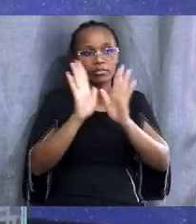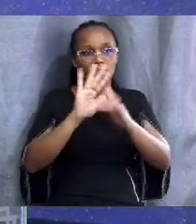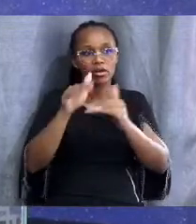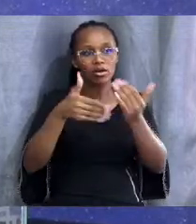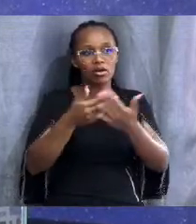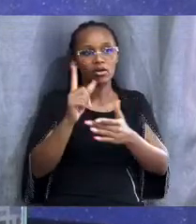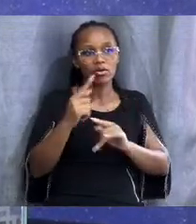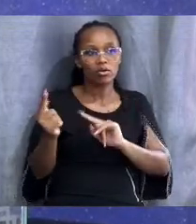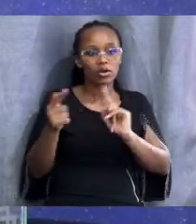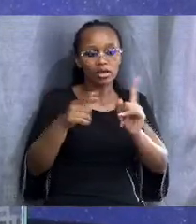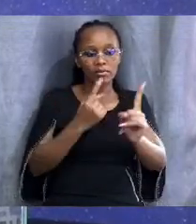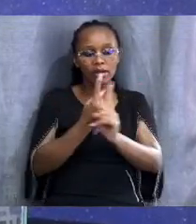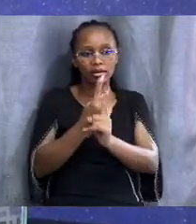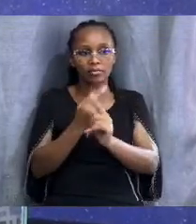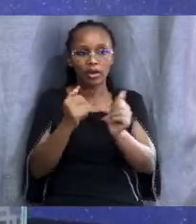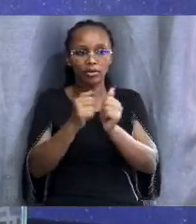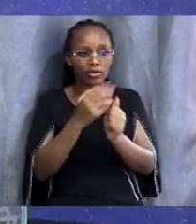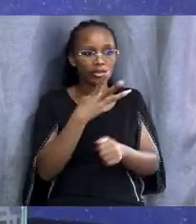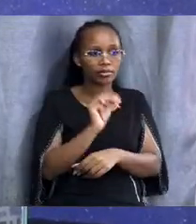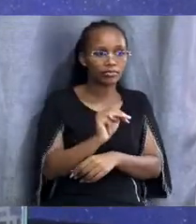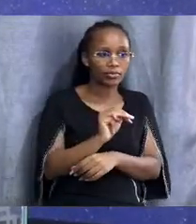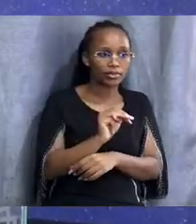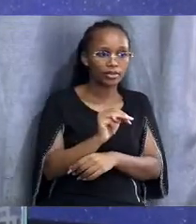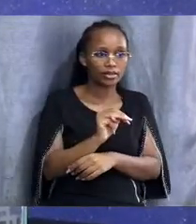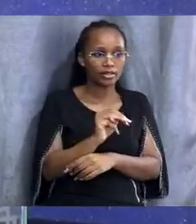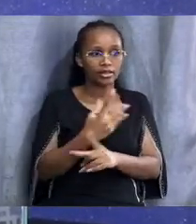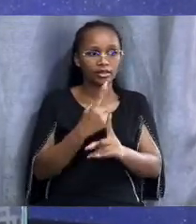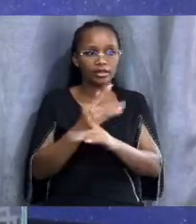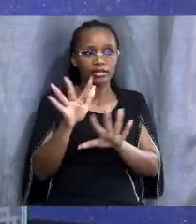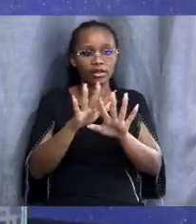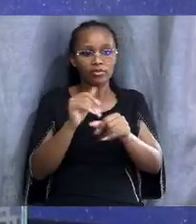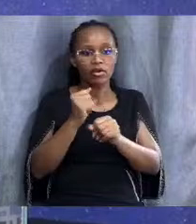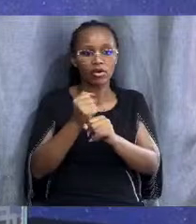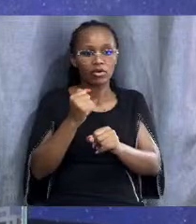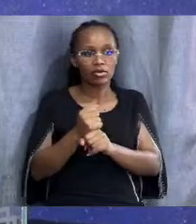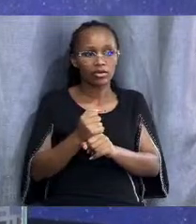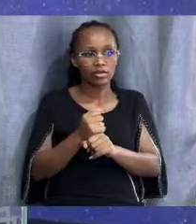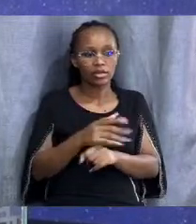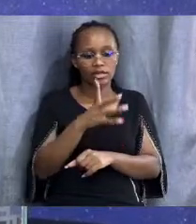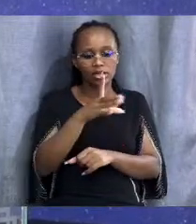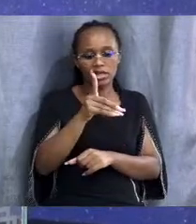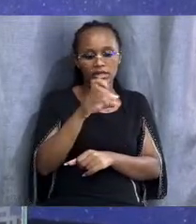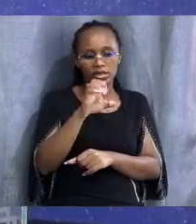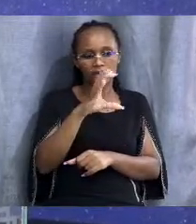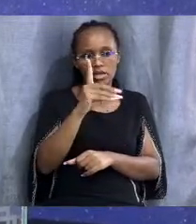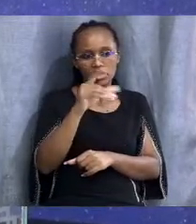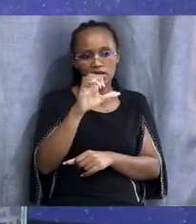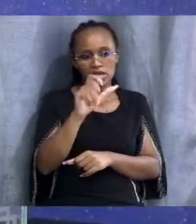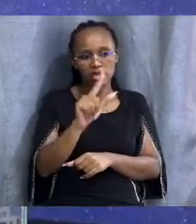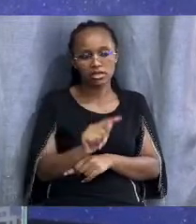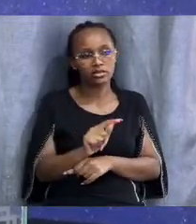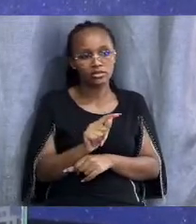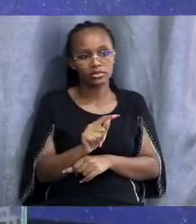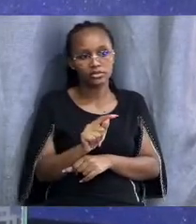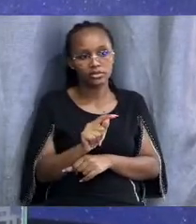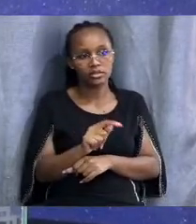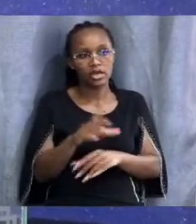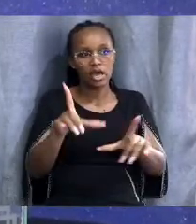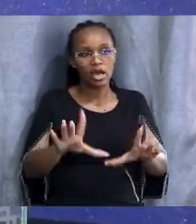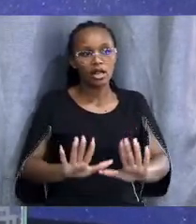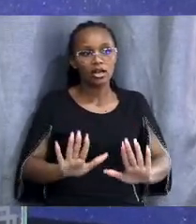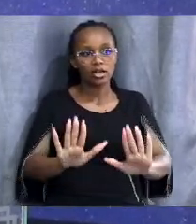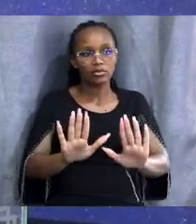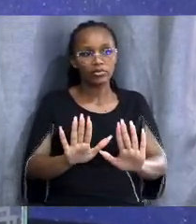all who came across him. He approached every task with dedication and enthusiasm, leaving